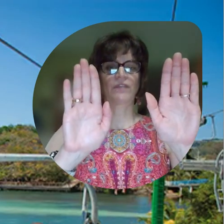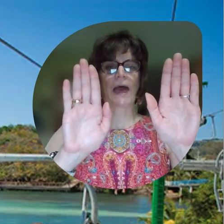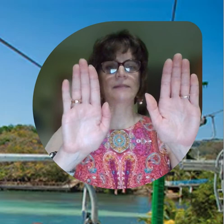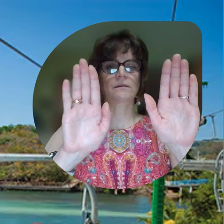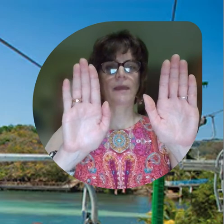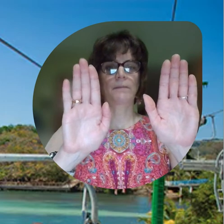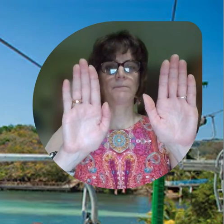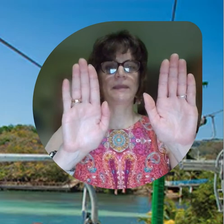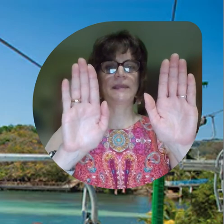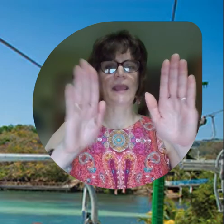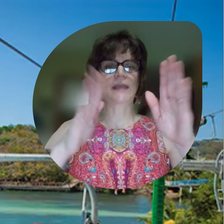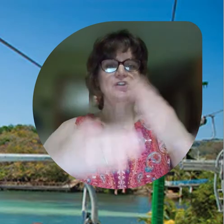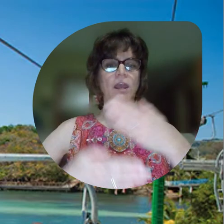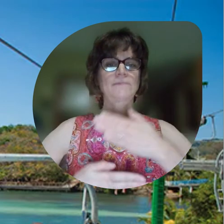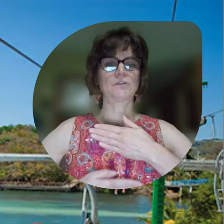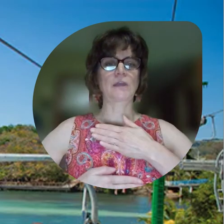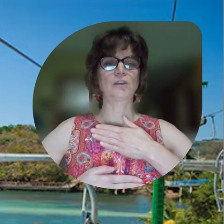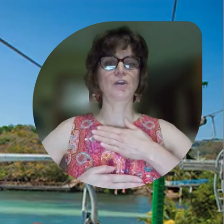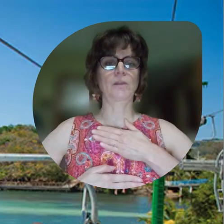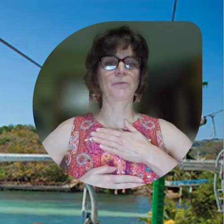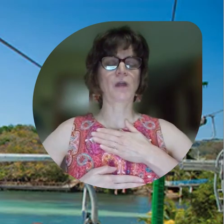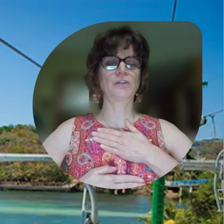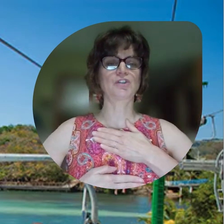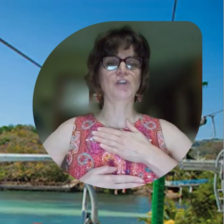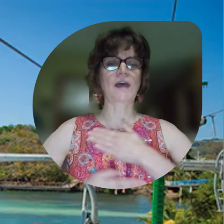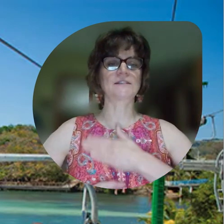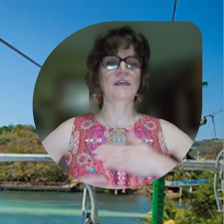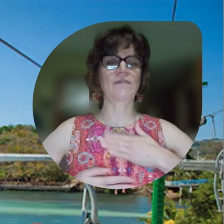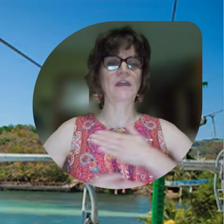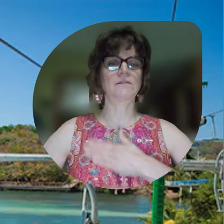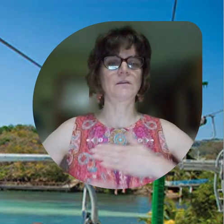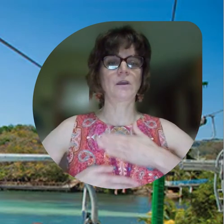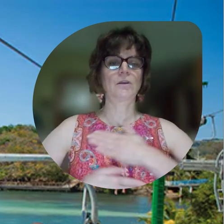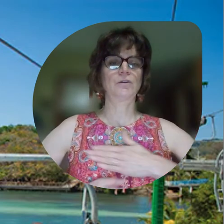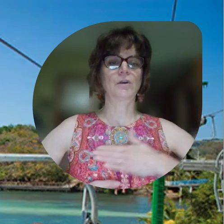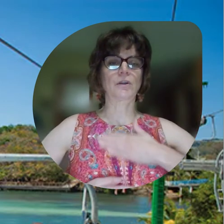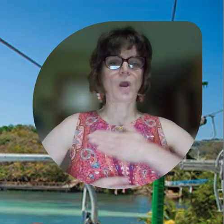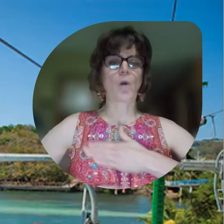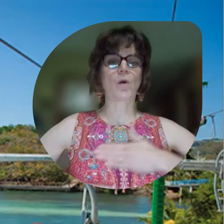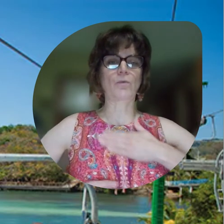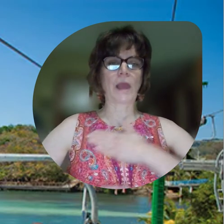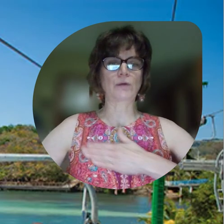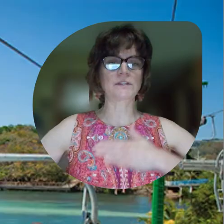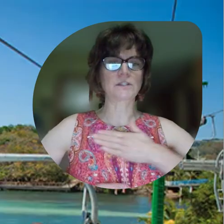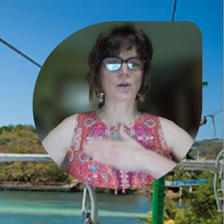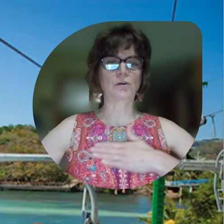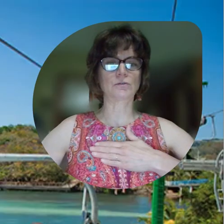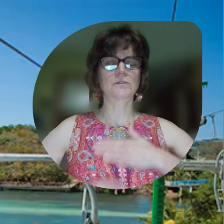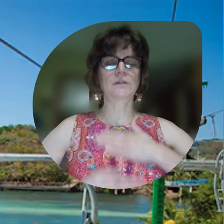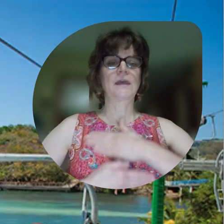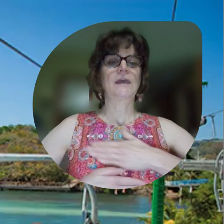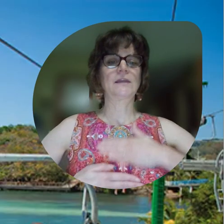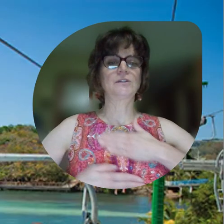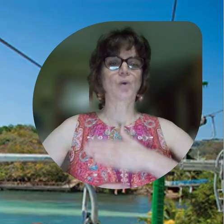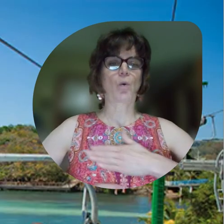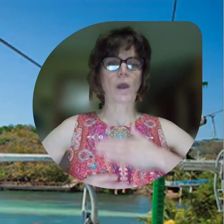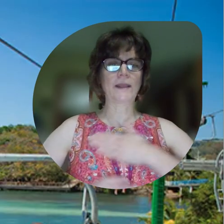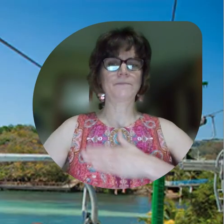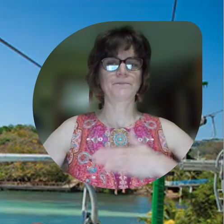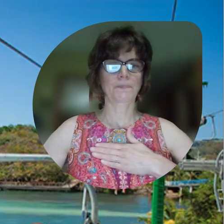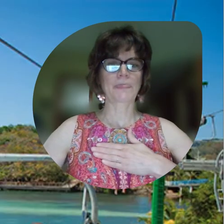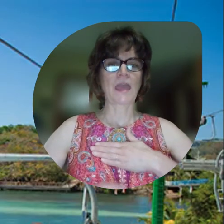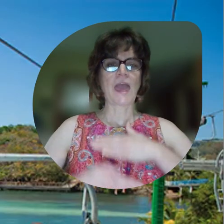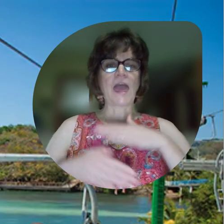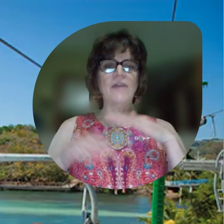two flat B hand shape that you're going to put on your chest, and then you're going to go around in circles.